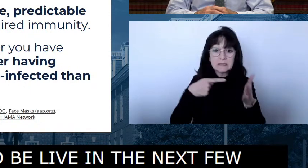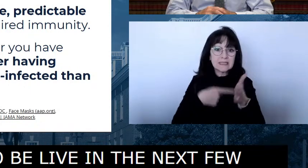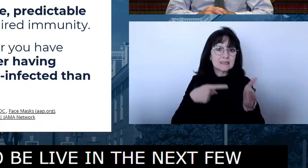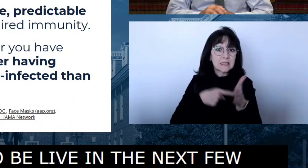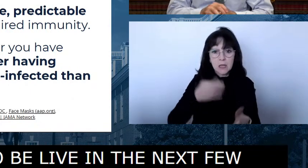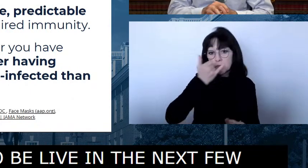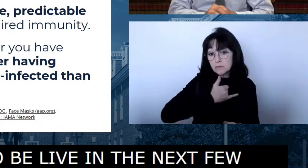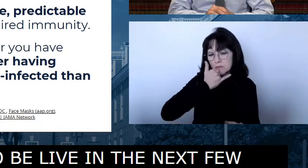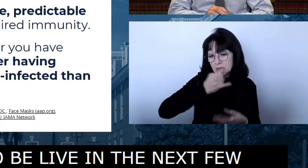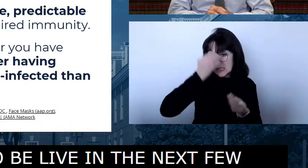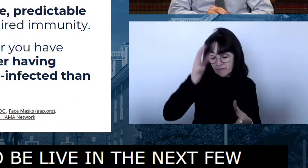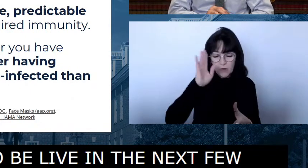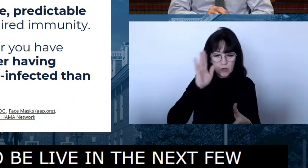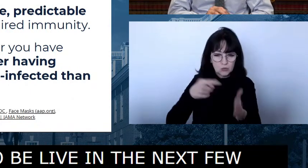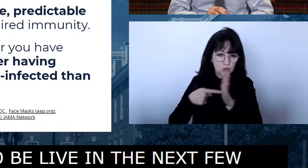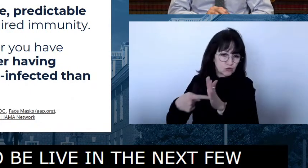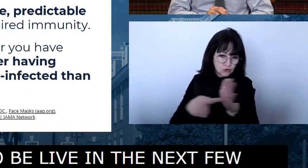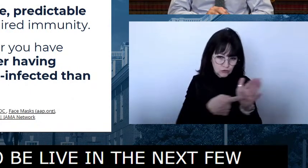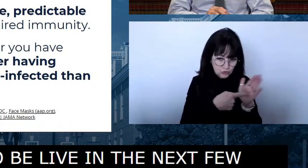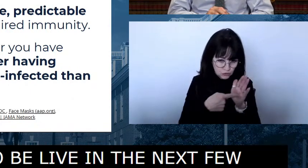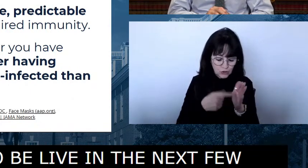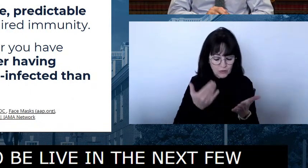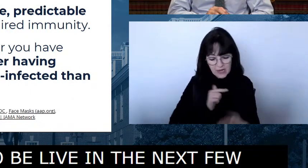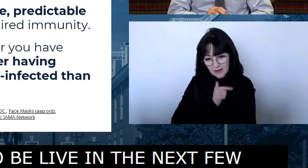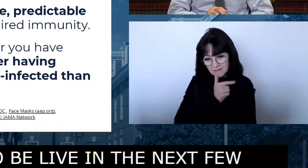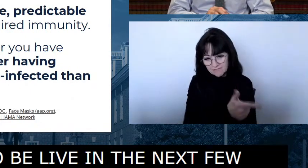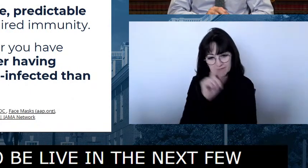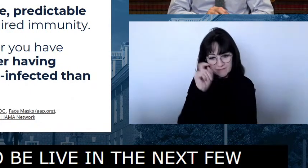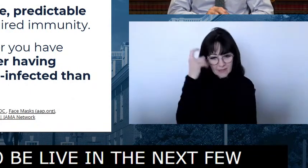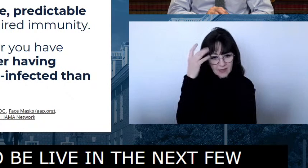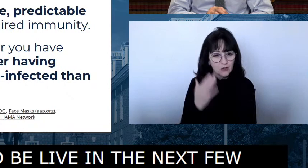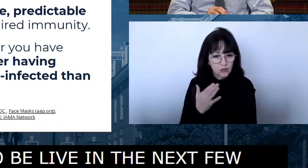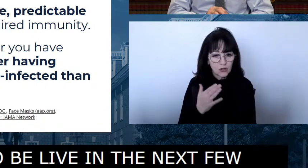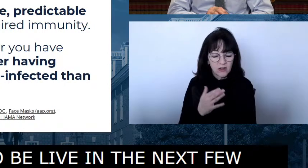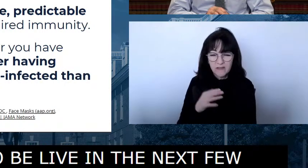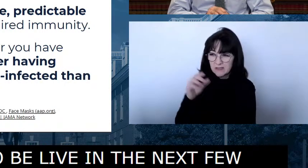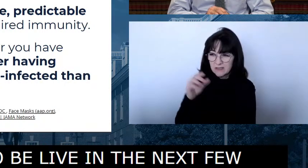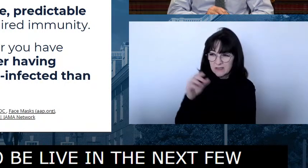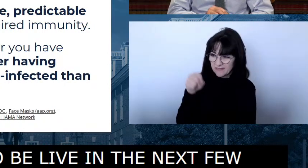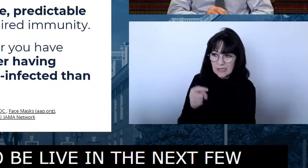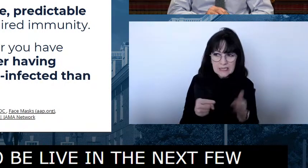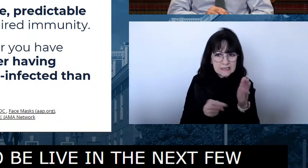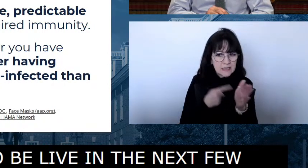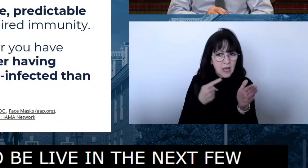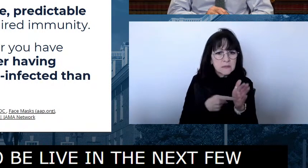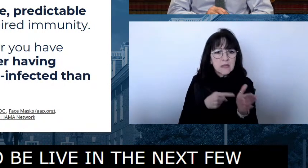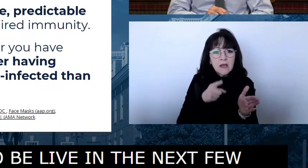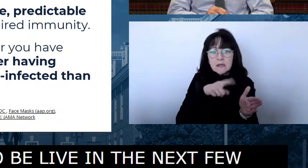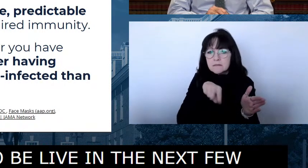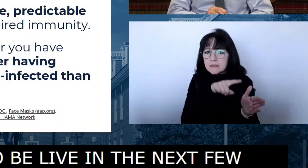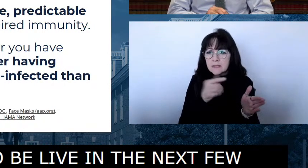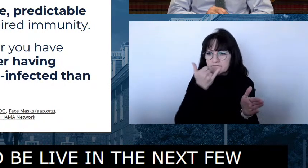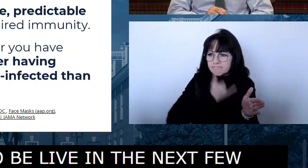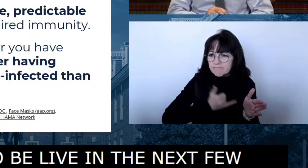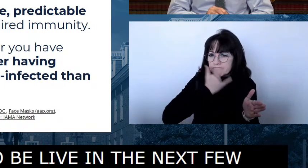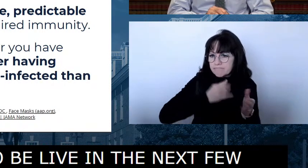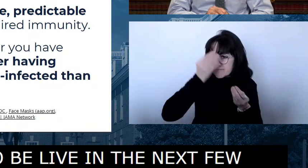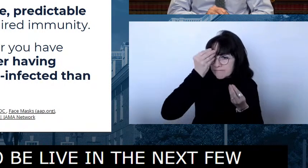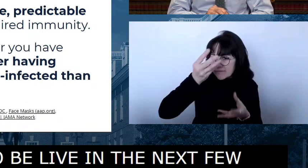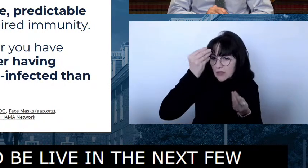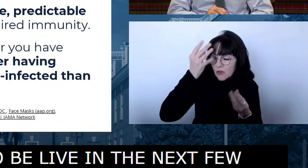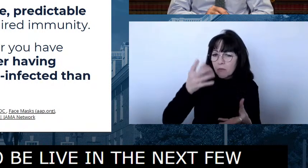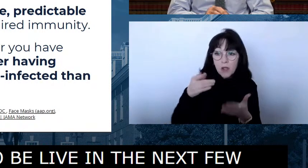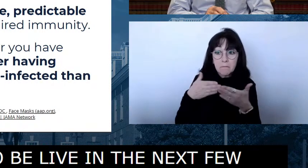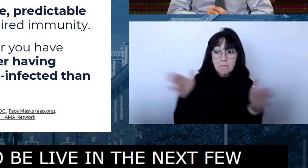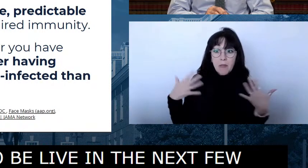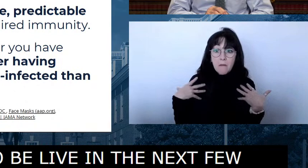there, even the good information that is there, sometimes hard to find and hard to get to. And public health's really doing a good